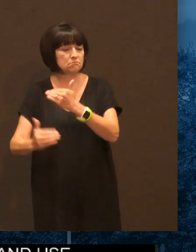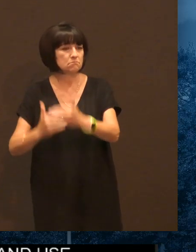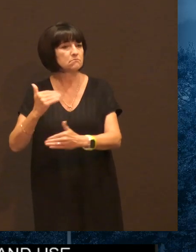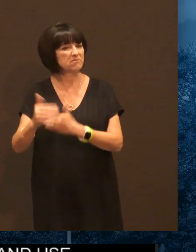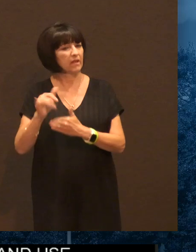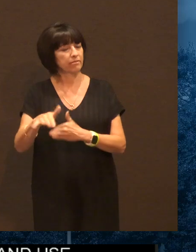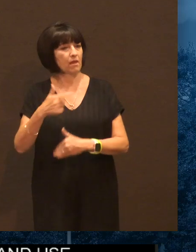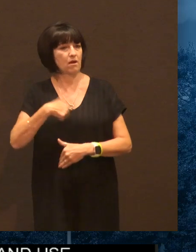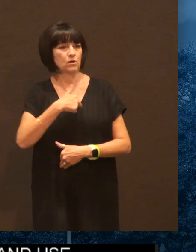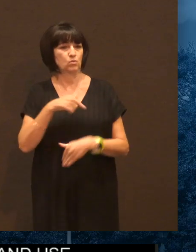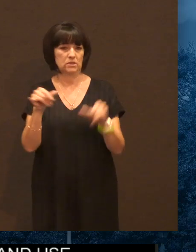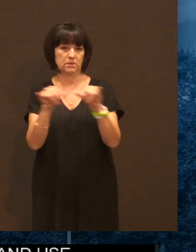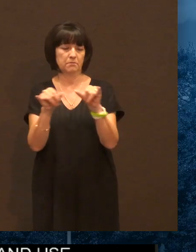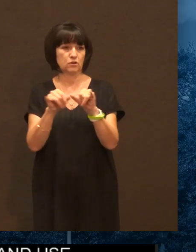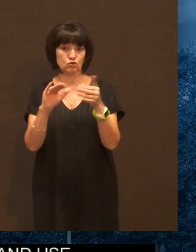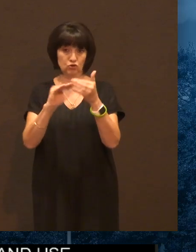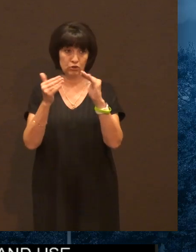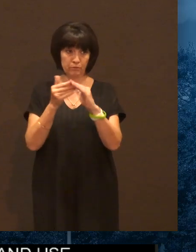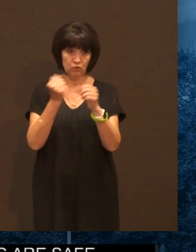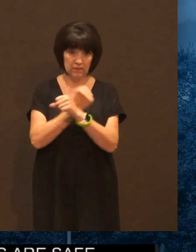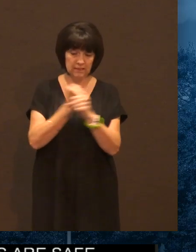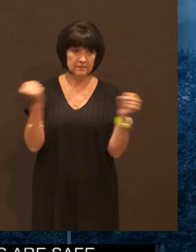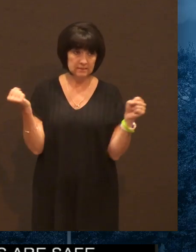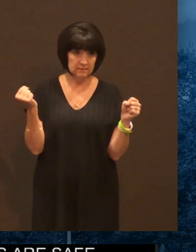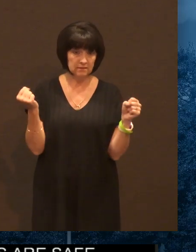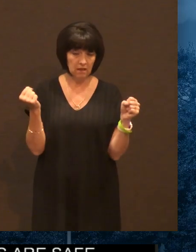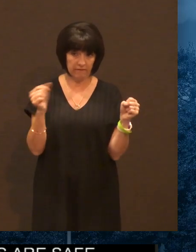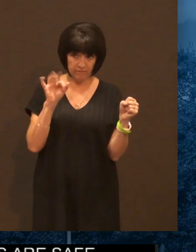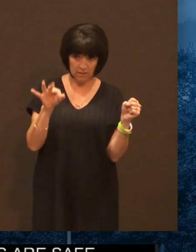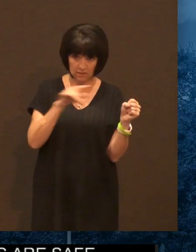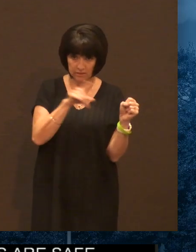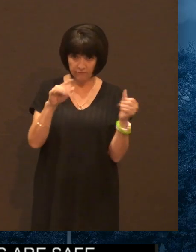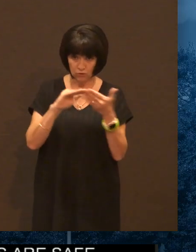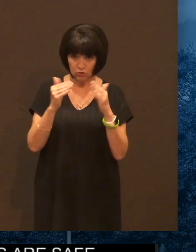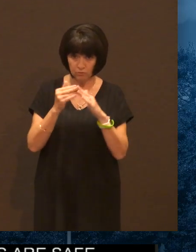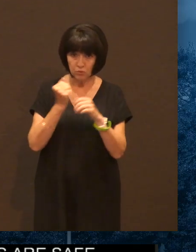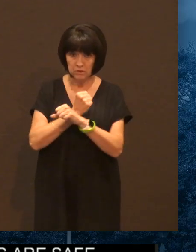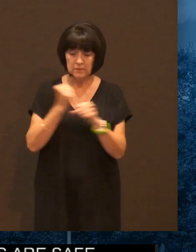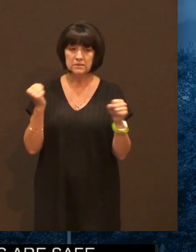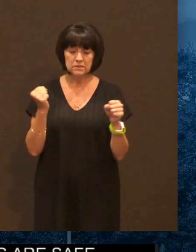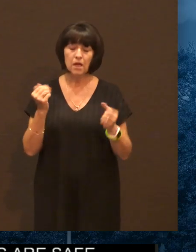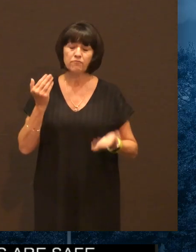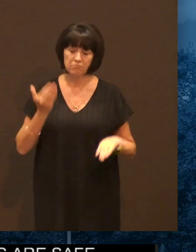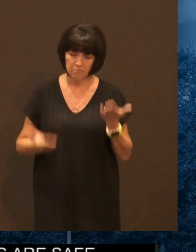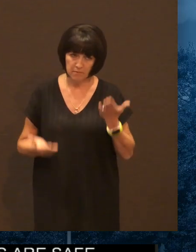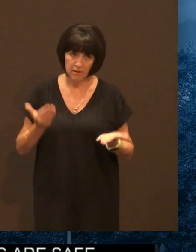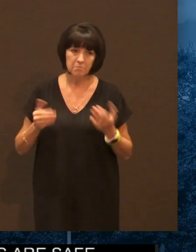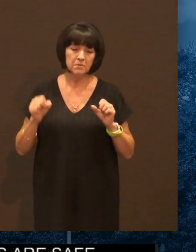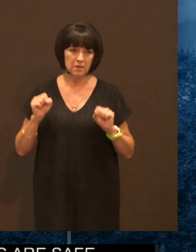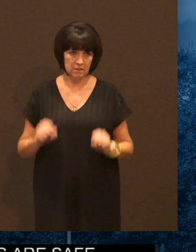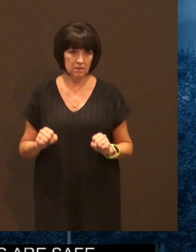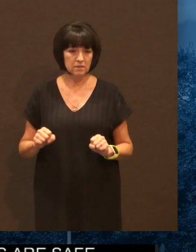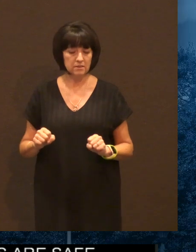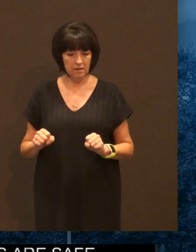in order to educate our children in a safe way, protecting students